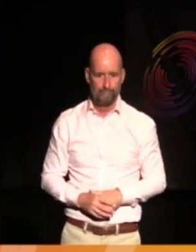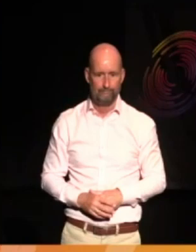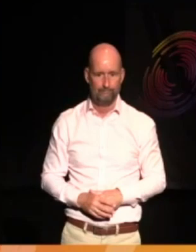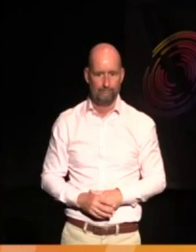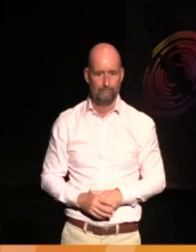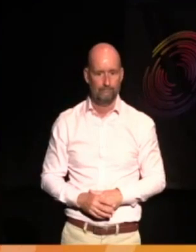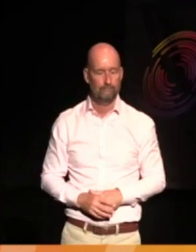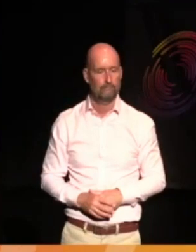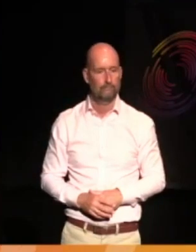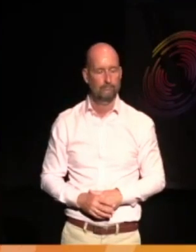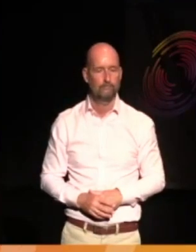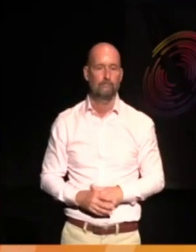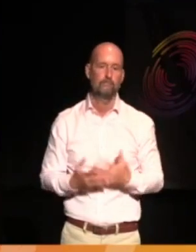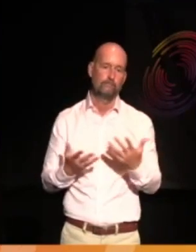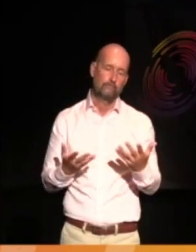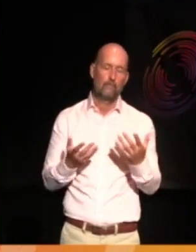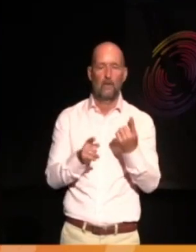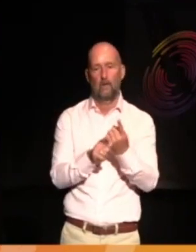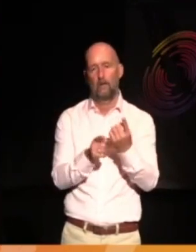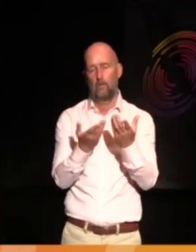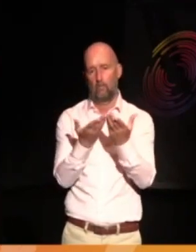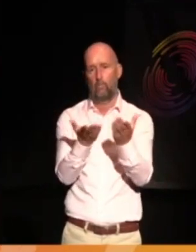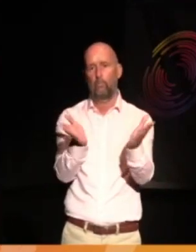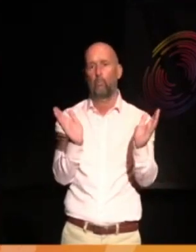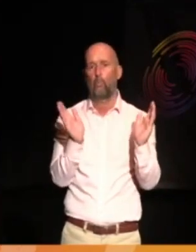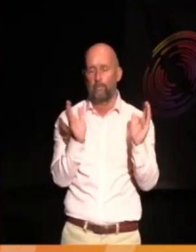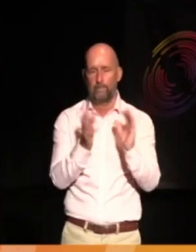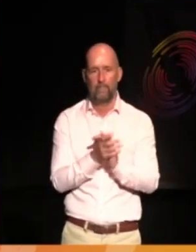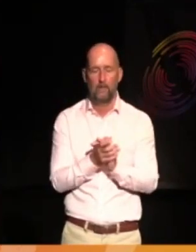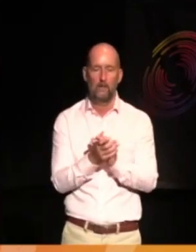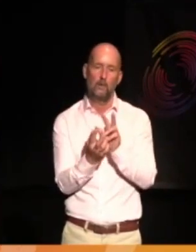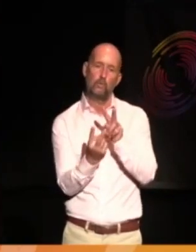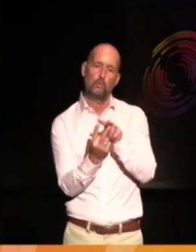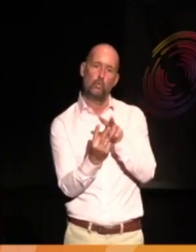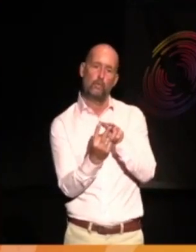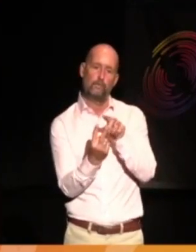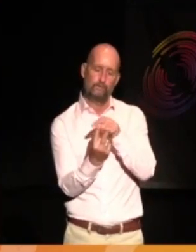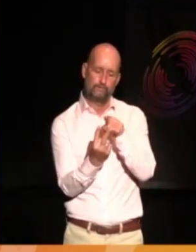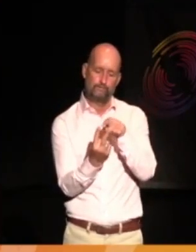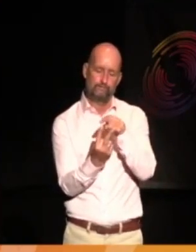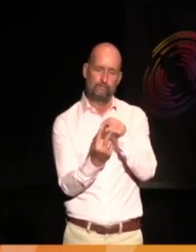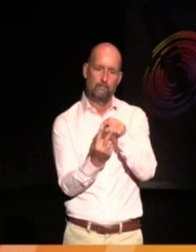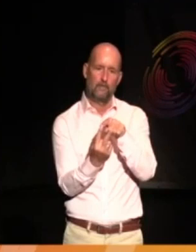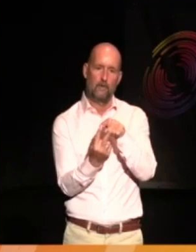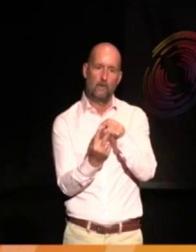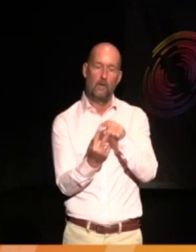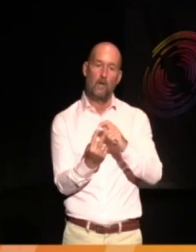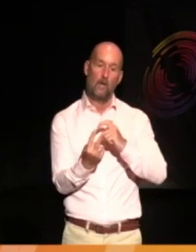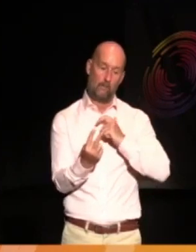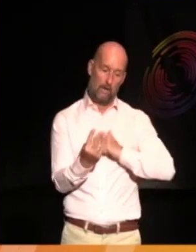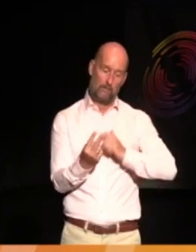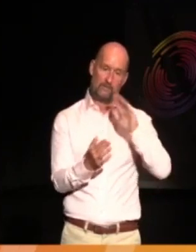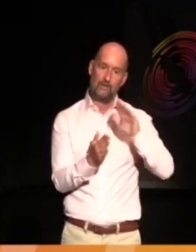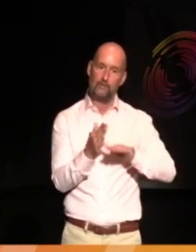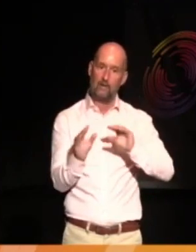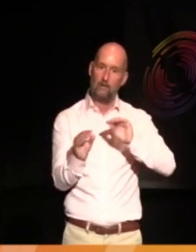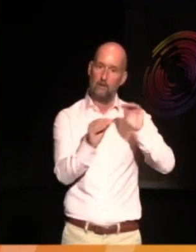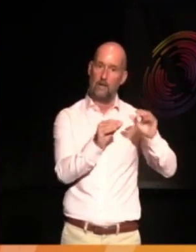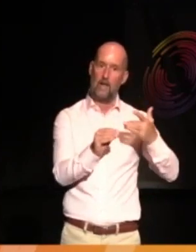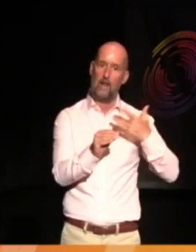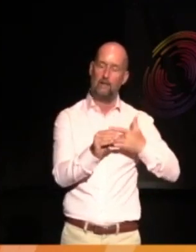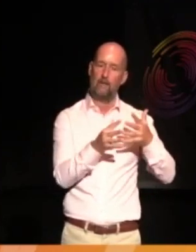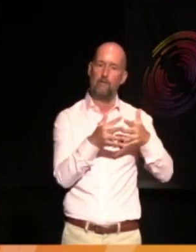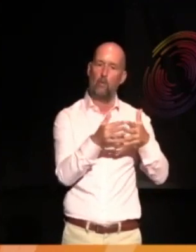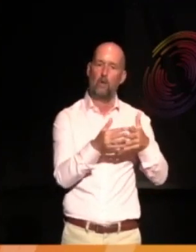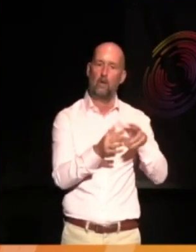I do in a very broad sense, and there are two things I'd say. One is a personal experience of this, because I lived in America for 12 years,